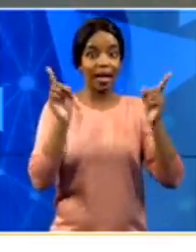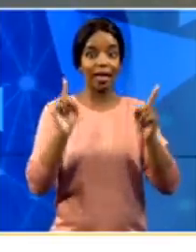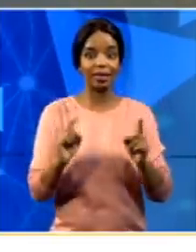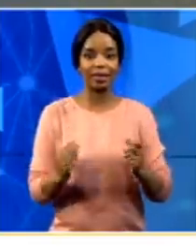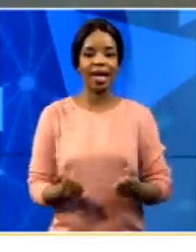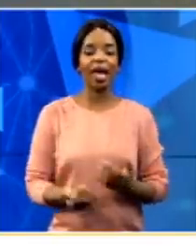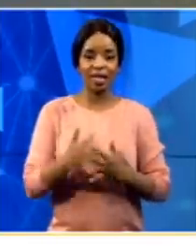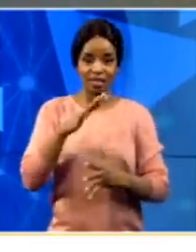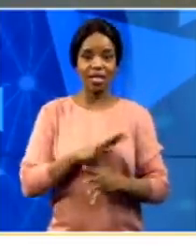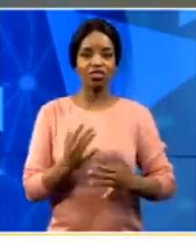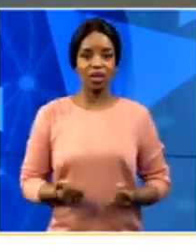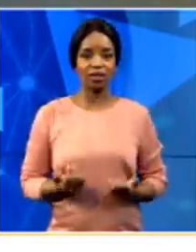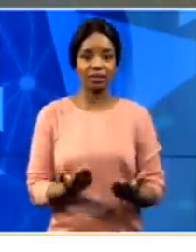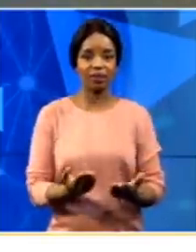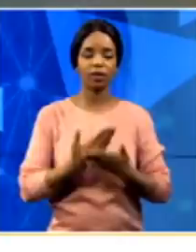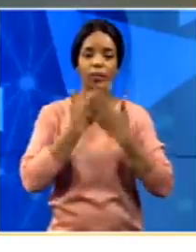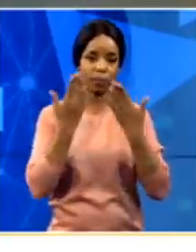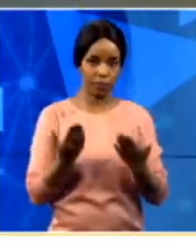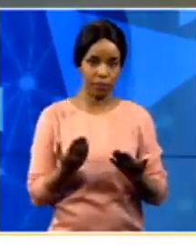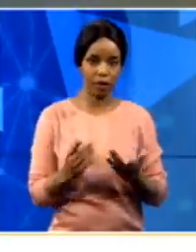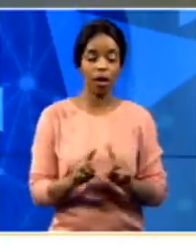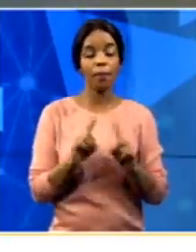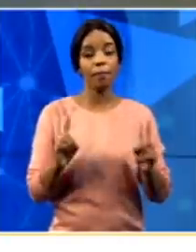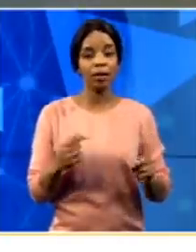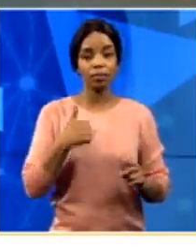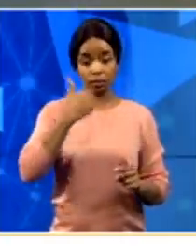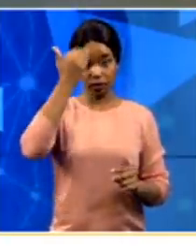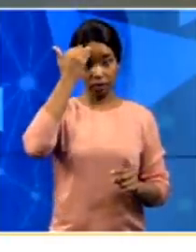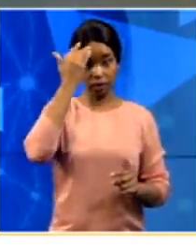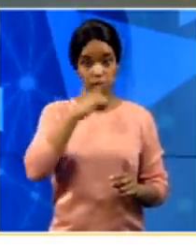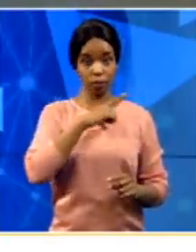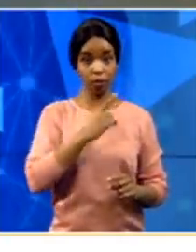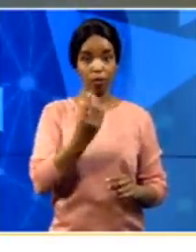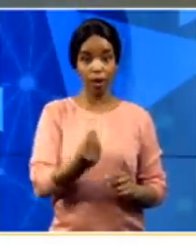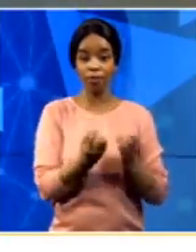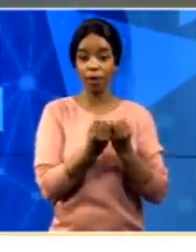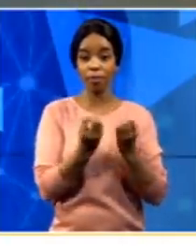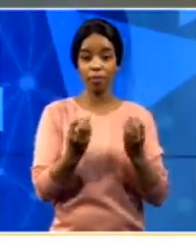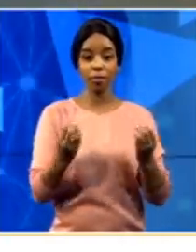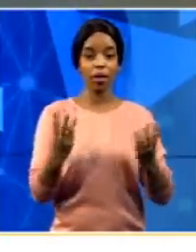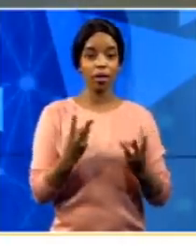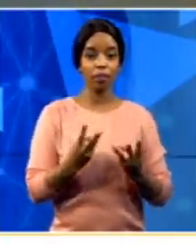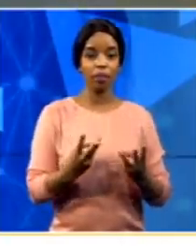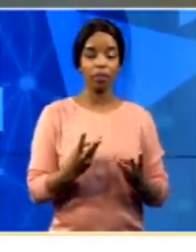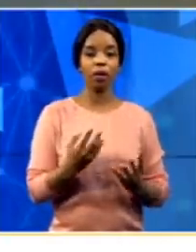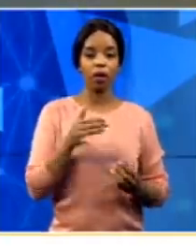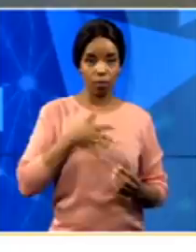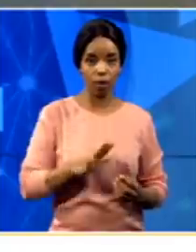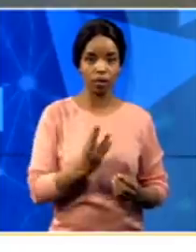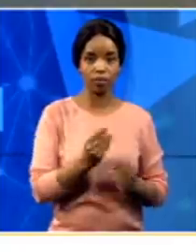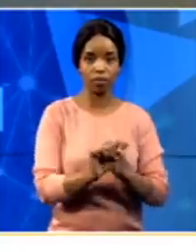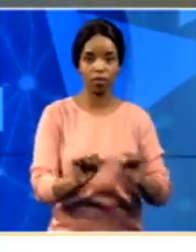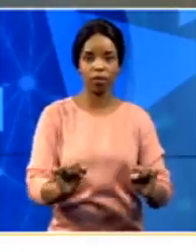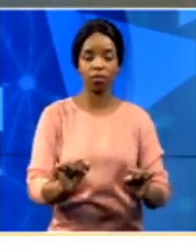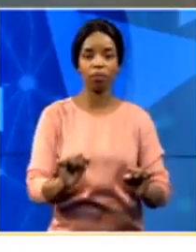Is there a possibility, because I know there'll be an influx of people obviously coming in, and this is probably one of the reasons why they're not